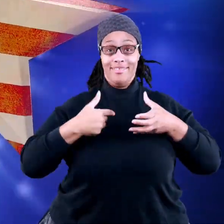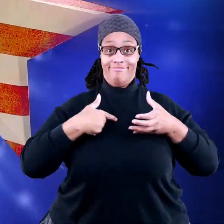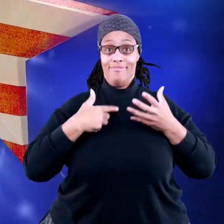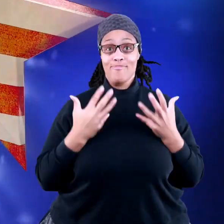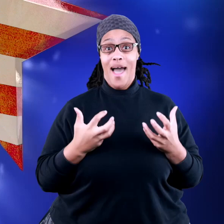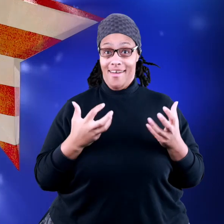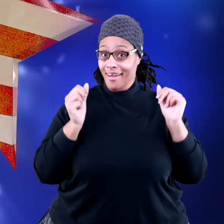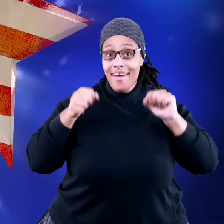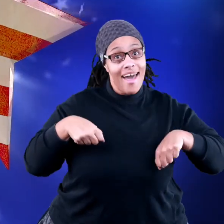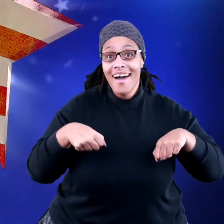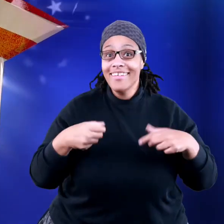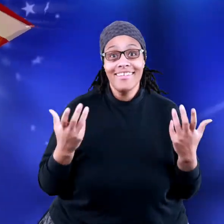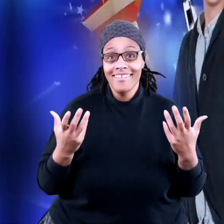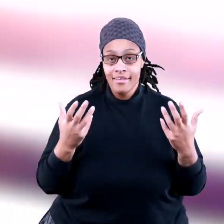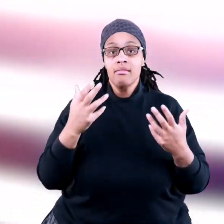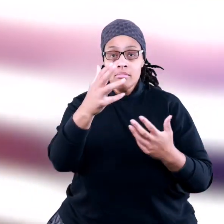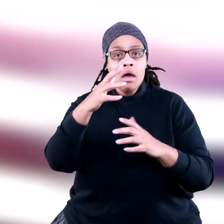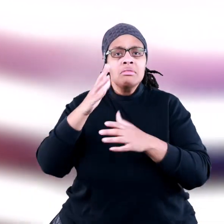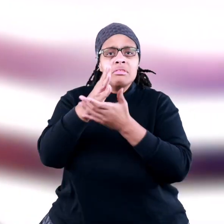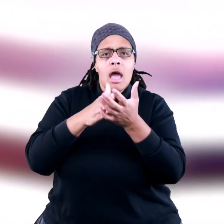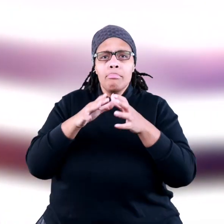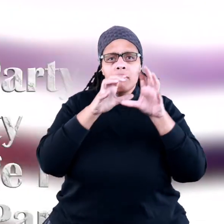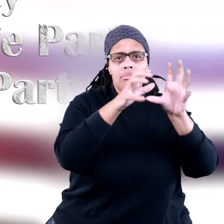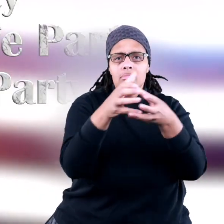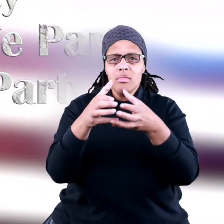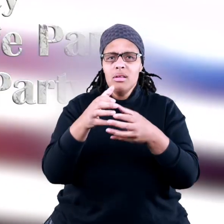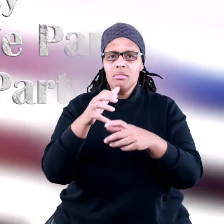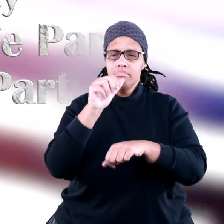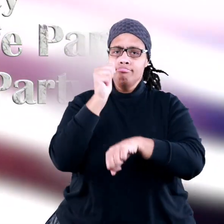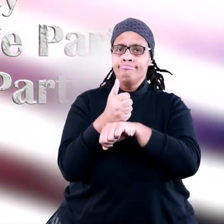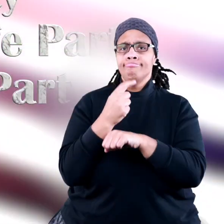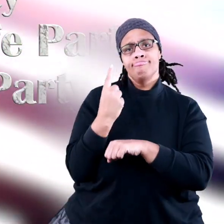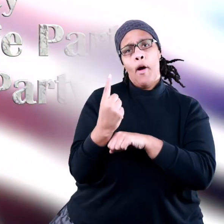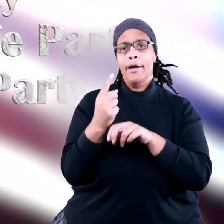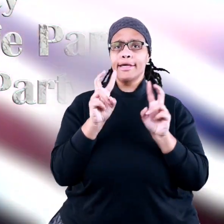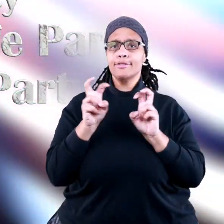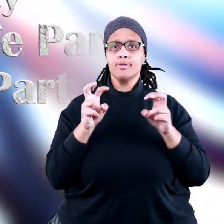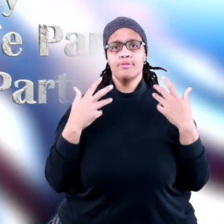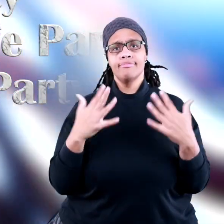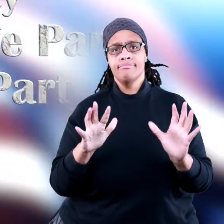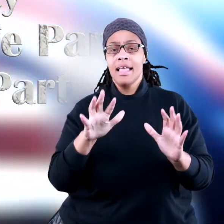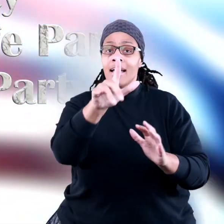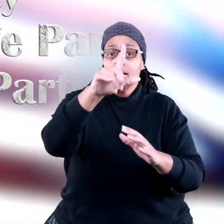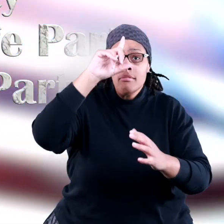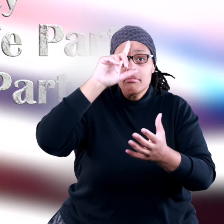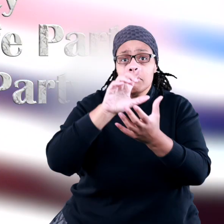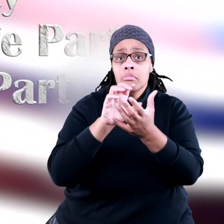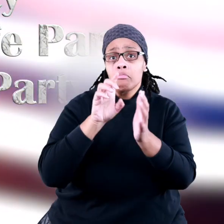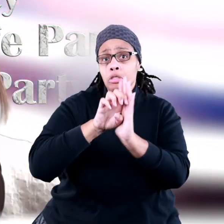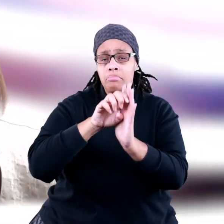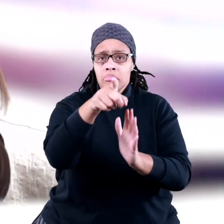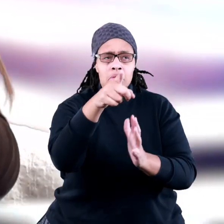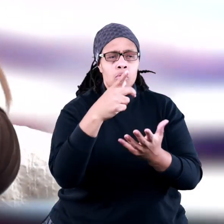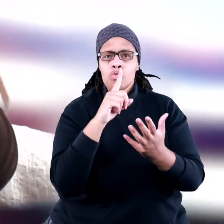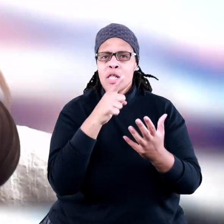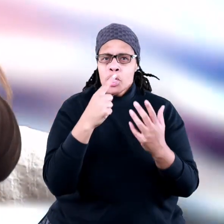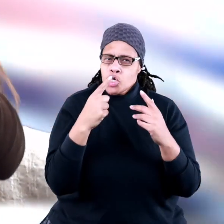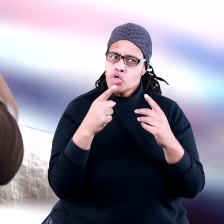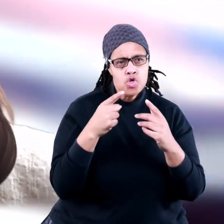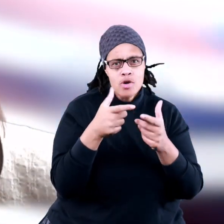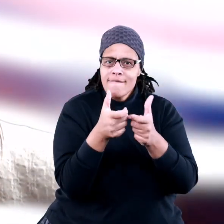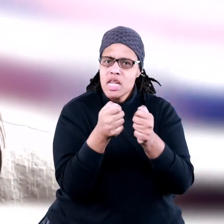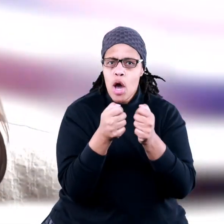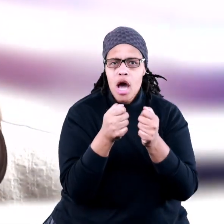own political party if they want to. Some parties are also based on just one issue. If you believe strongly in playing